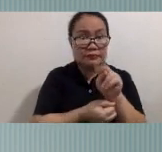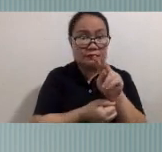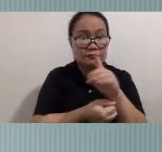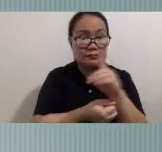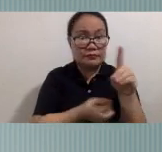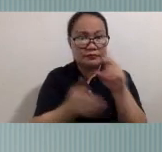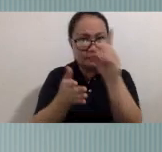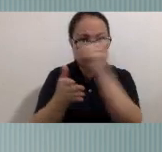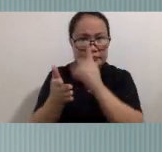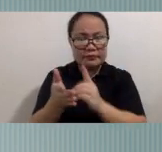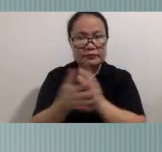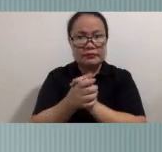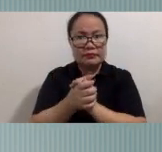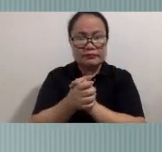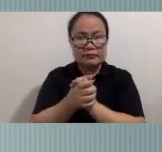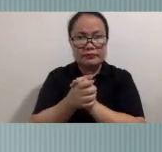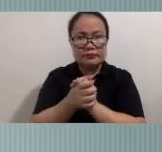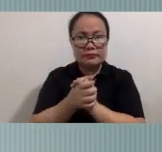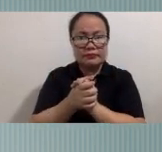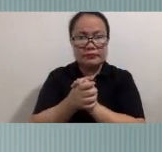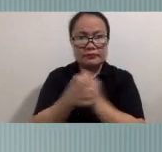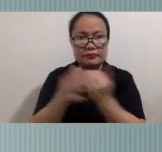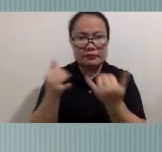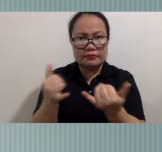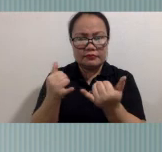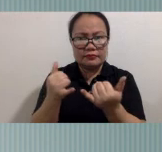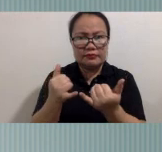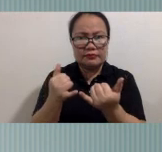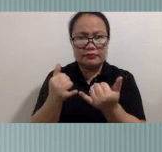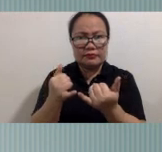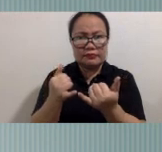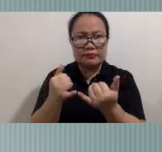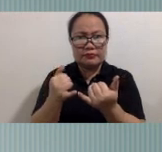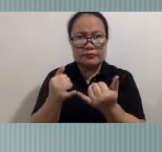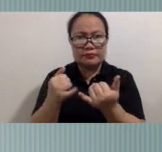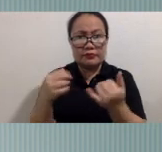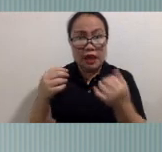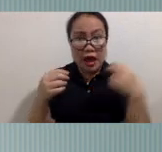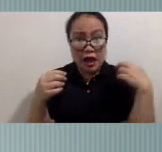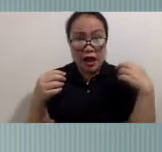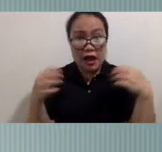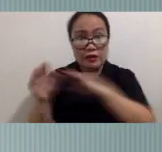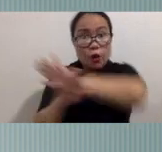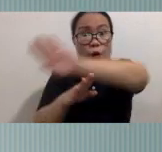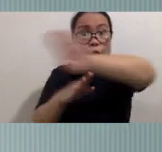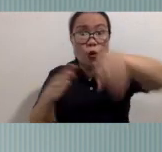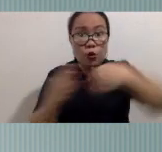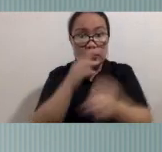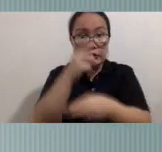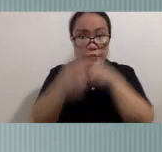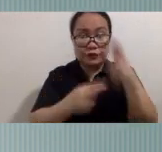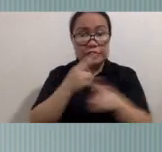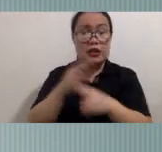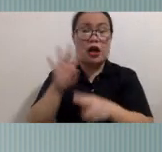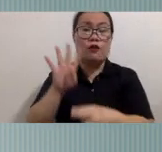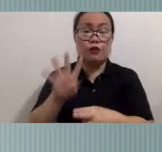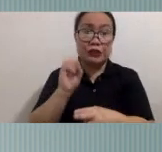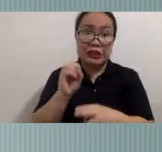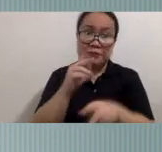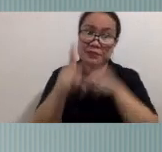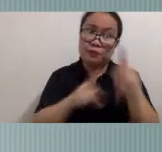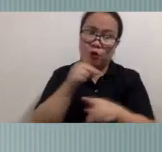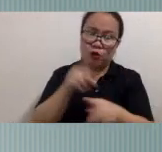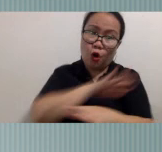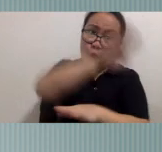so here is the data. Okay, now, so, our universal set is